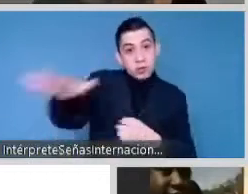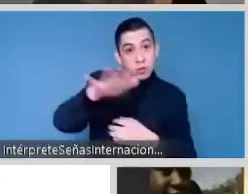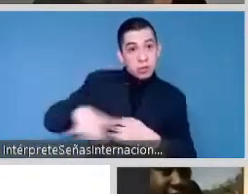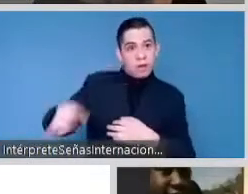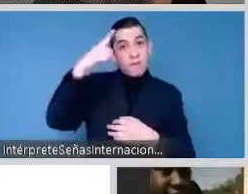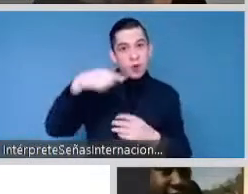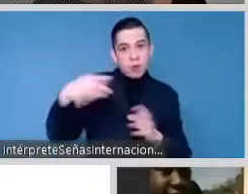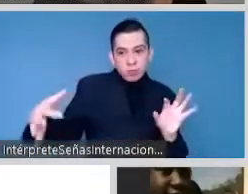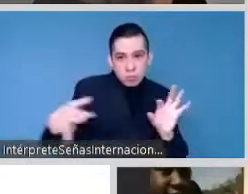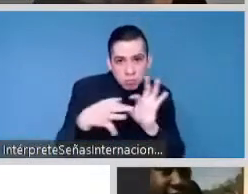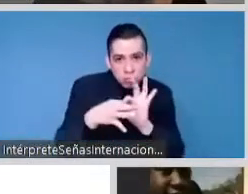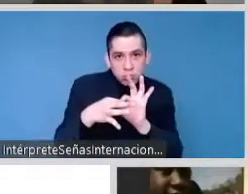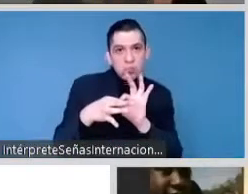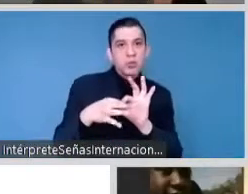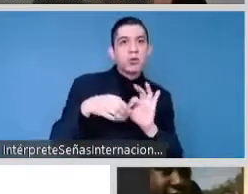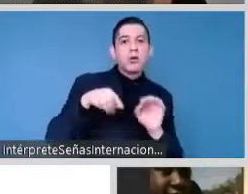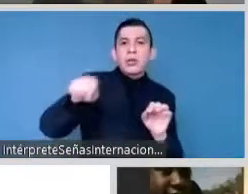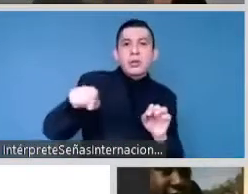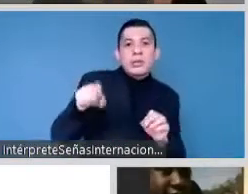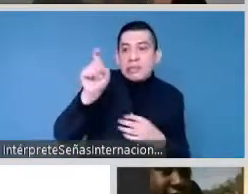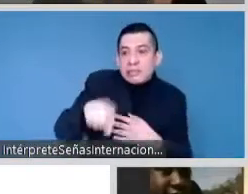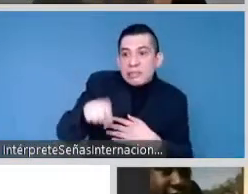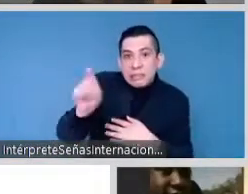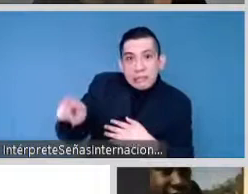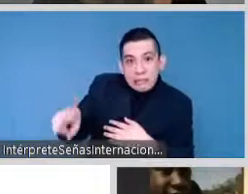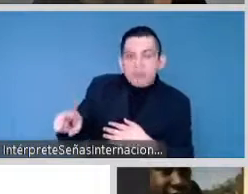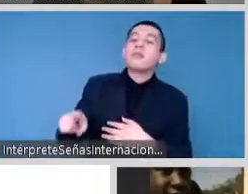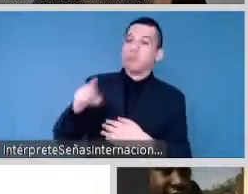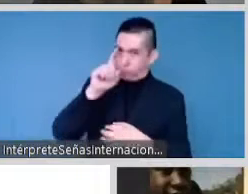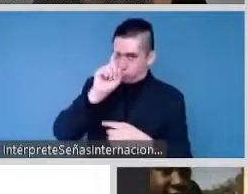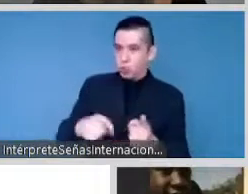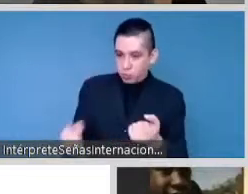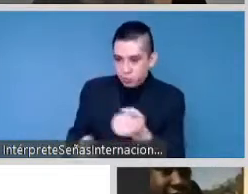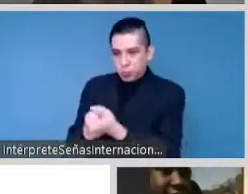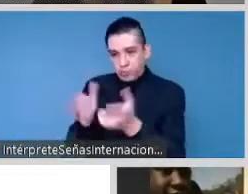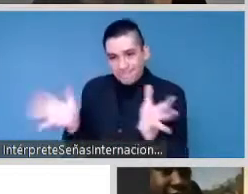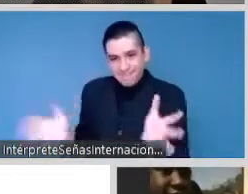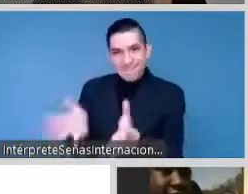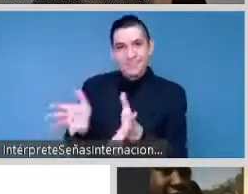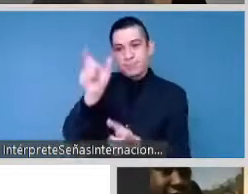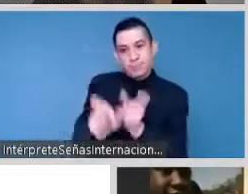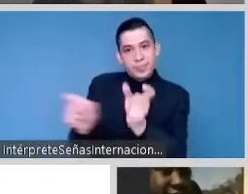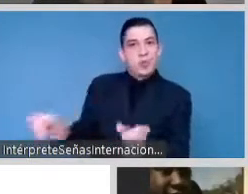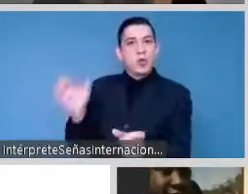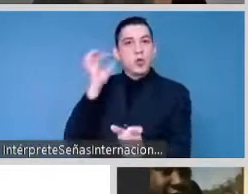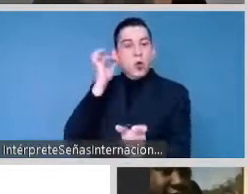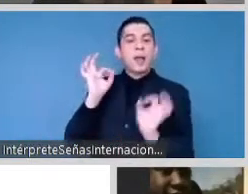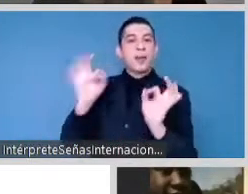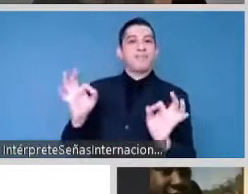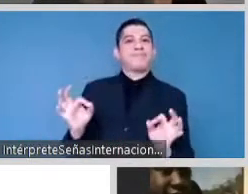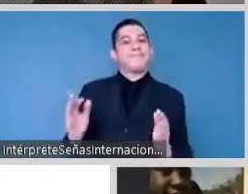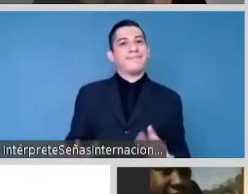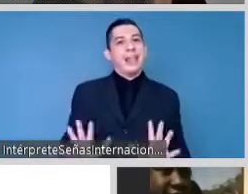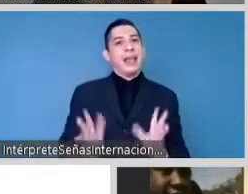needs, women and men see the benefits of gender equality policies for them and demand